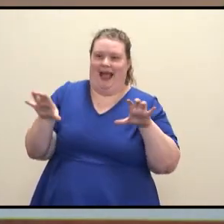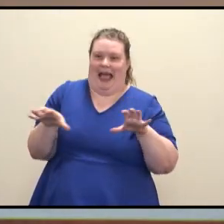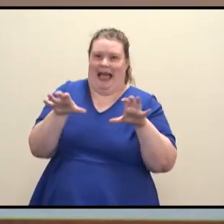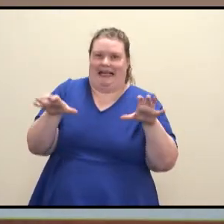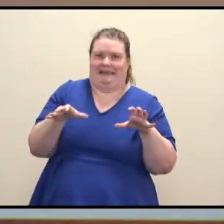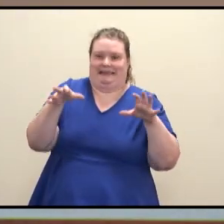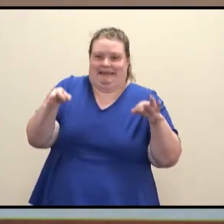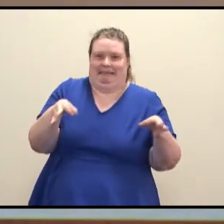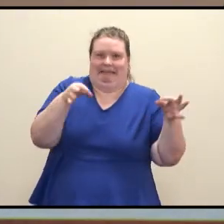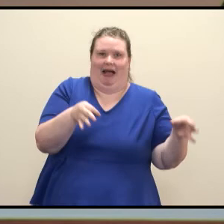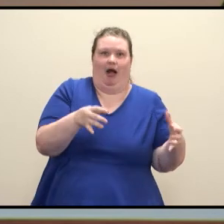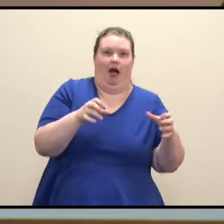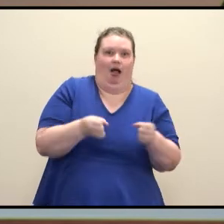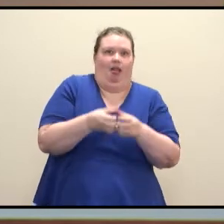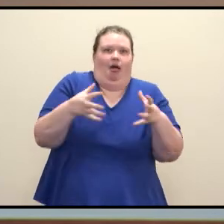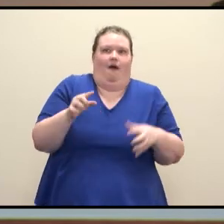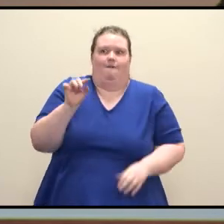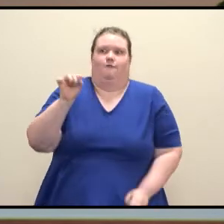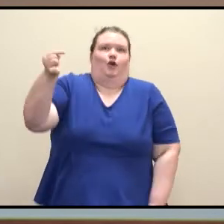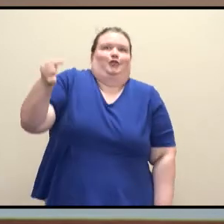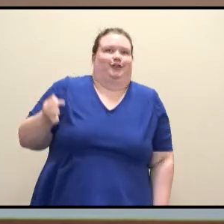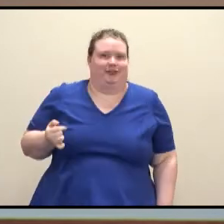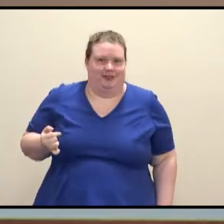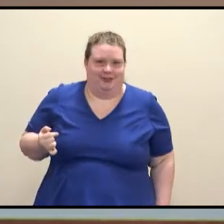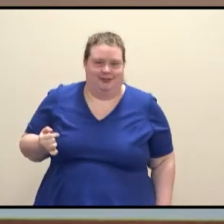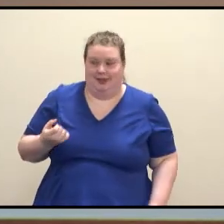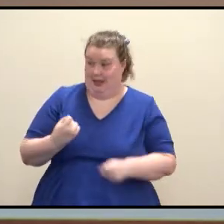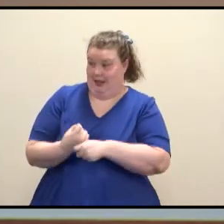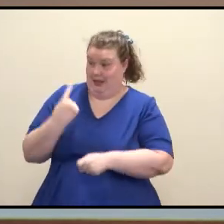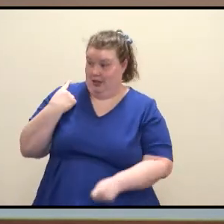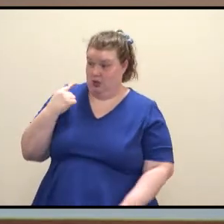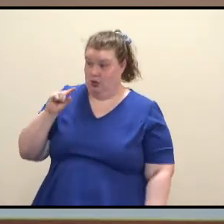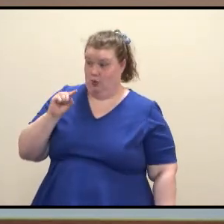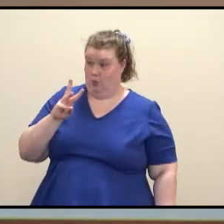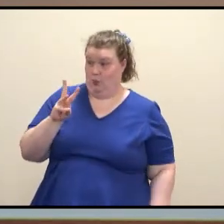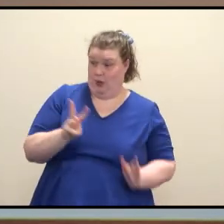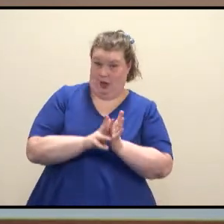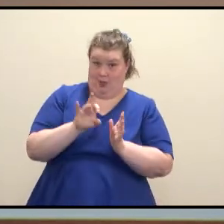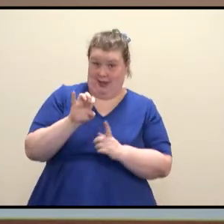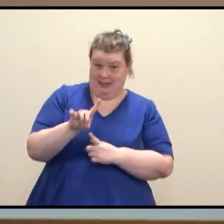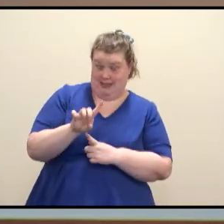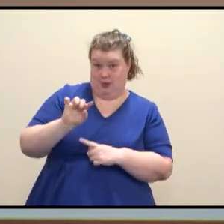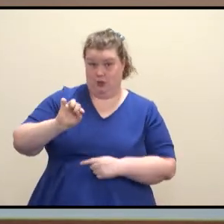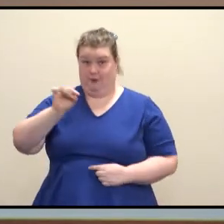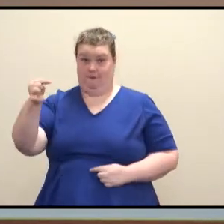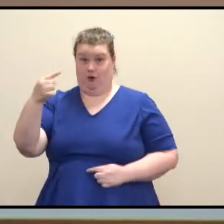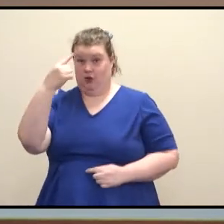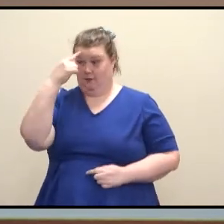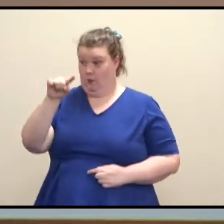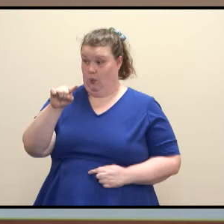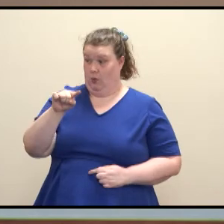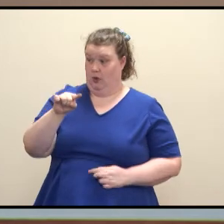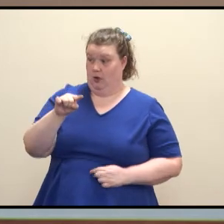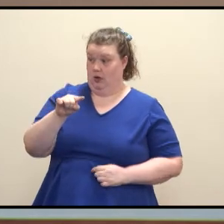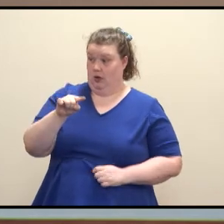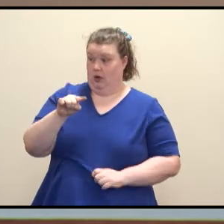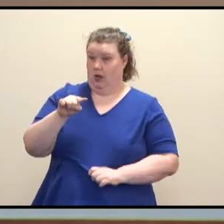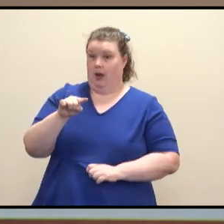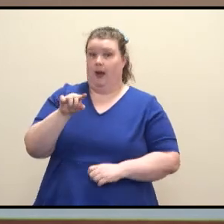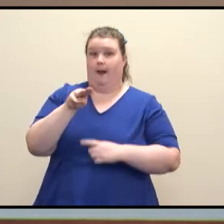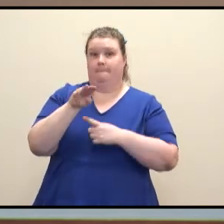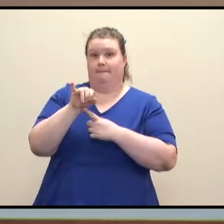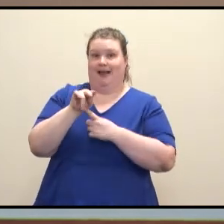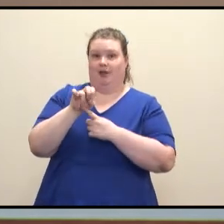history. So last year, Waco ISD board made the first in terms of minority